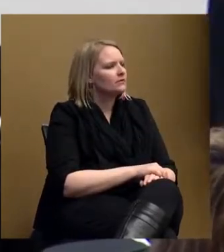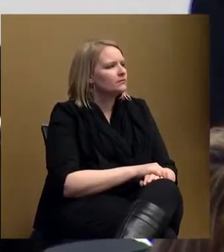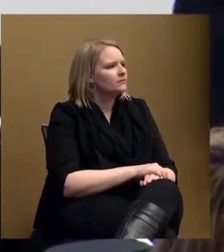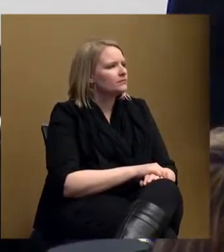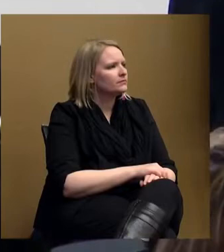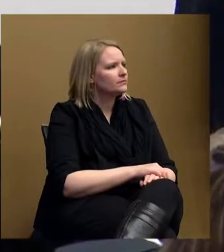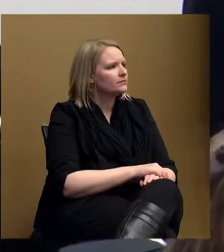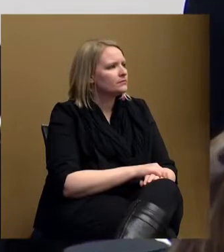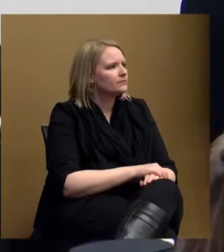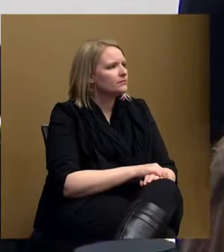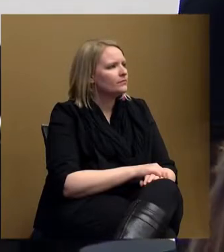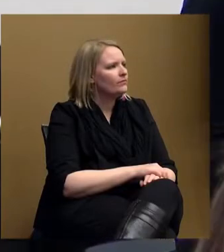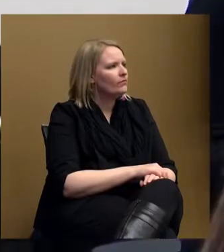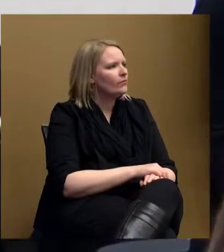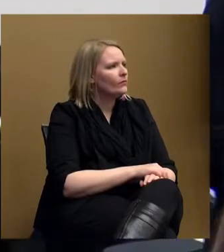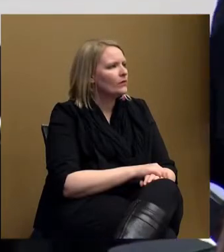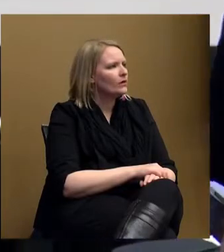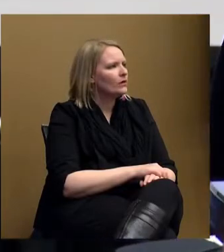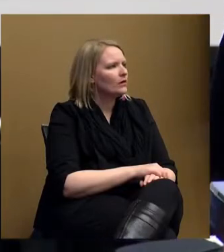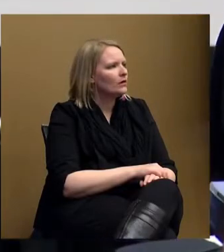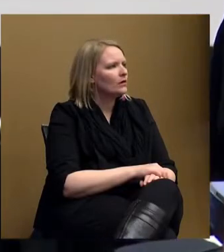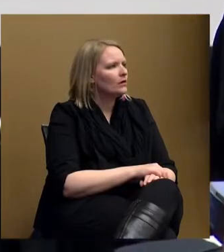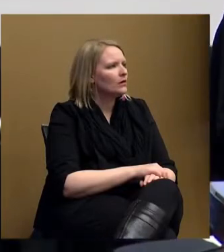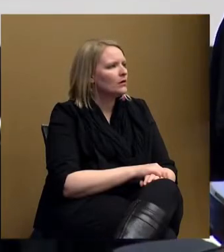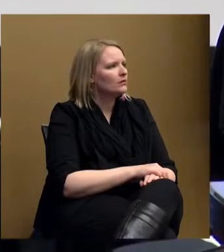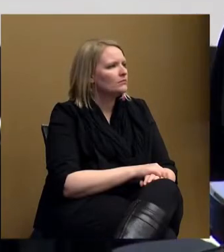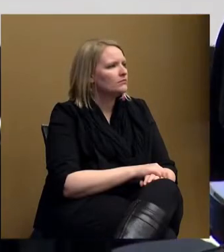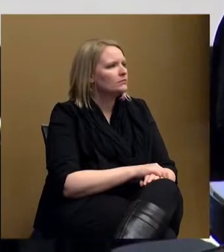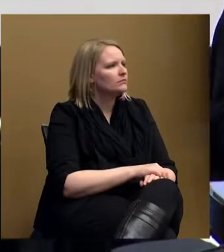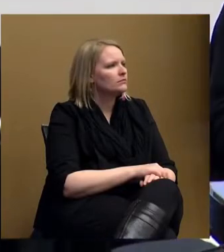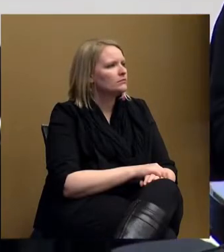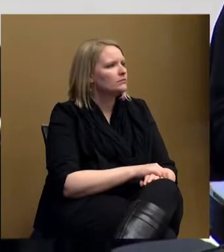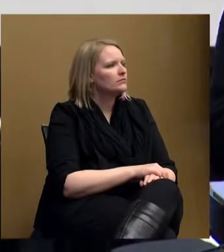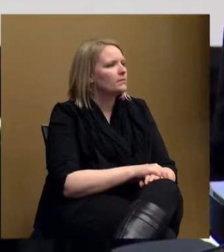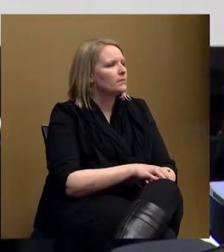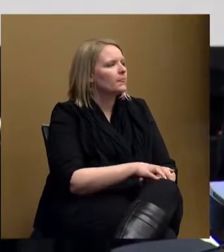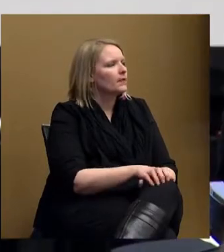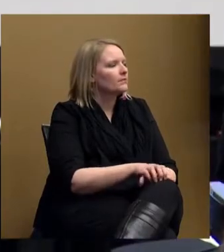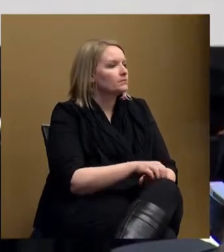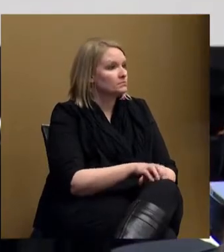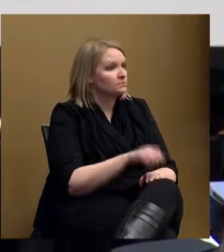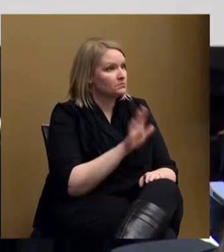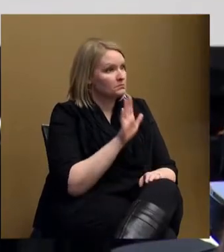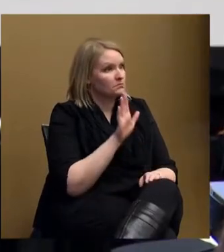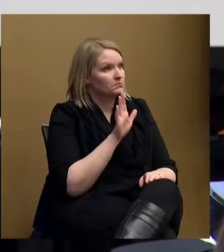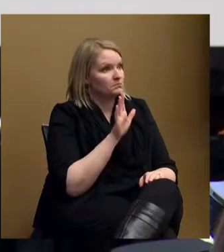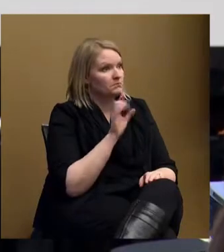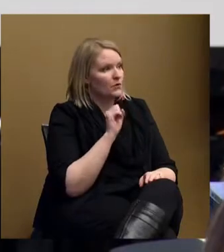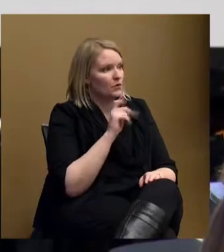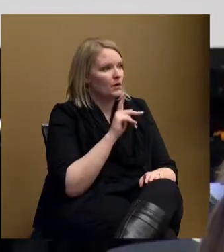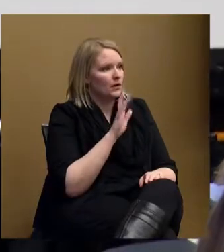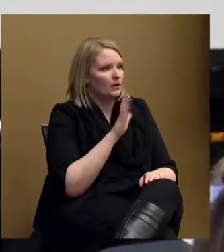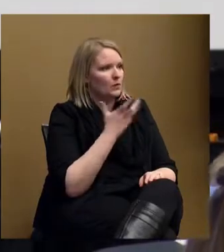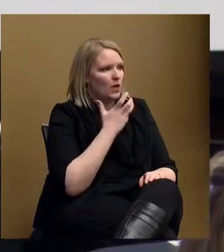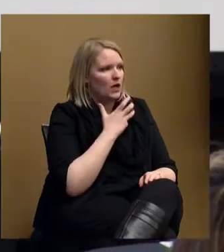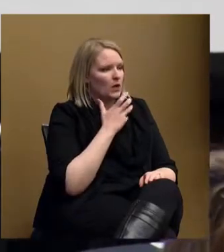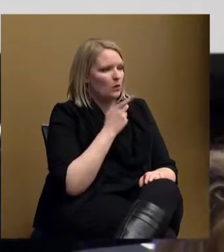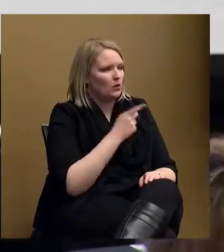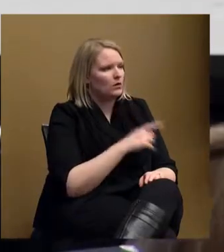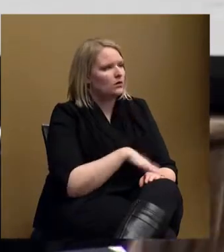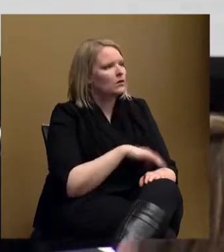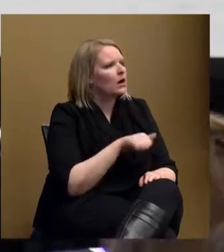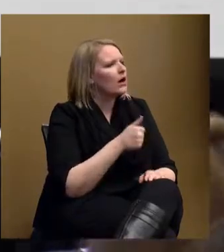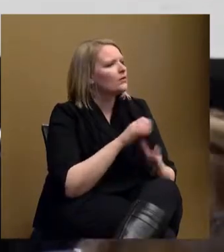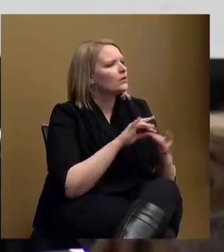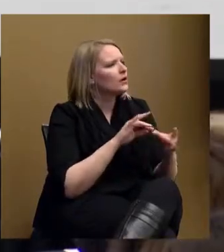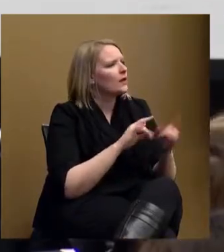ahead. Did we have another comment? No, No, okay. I think we got it. She's got her hands full. Was there another